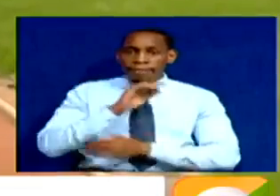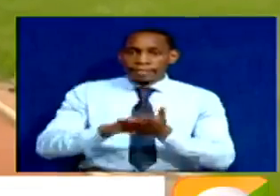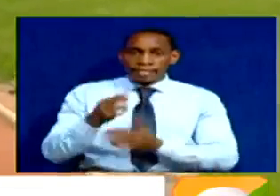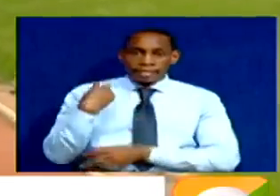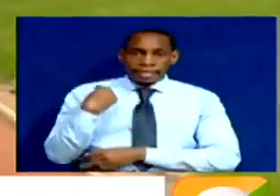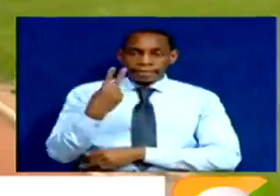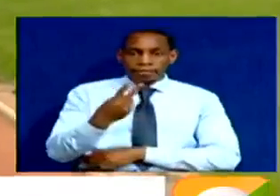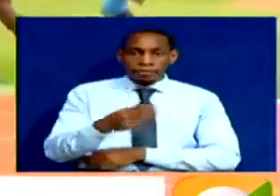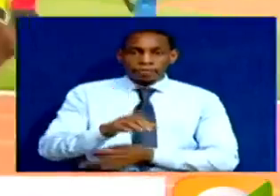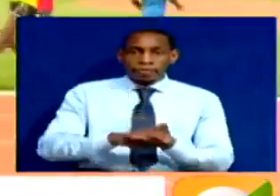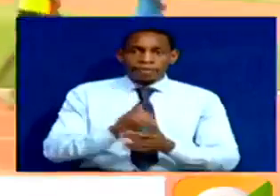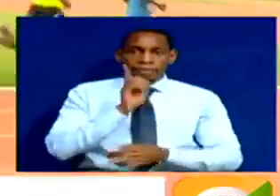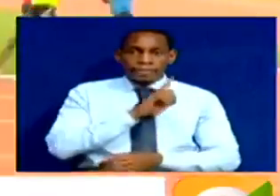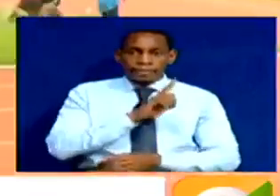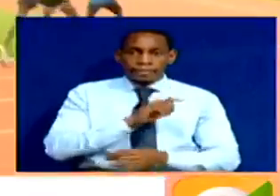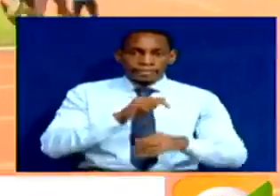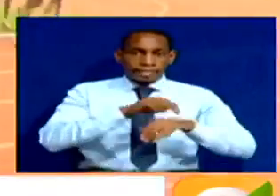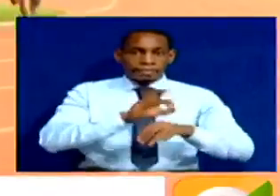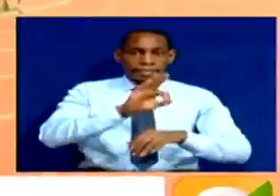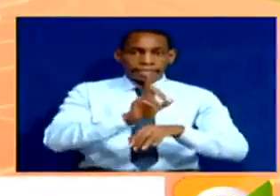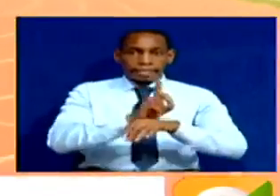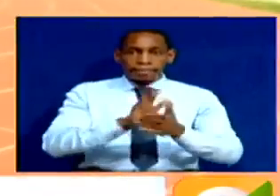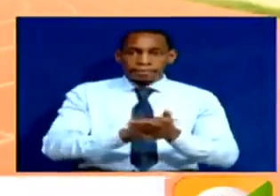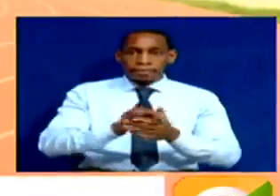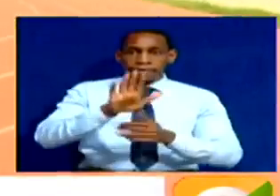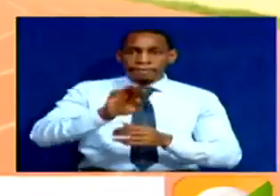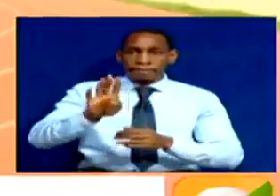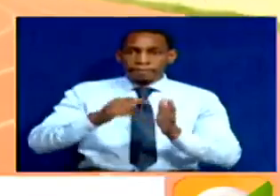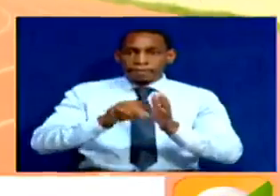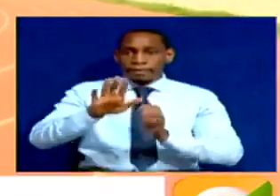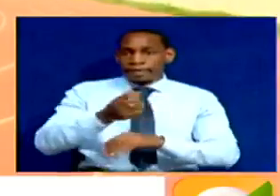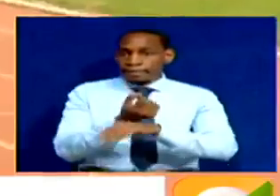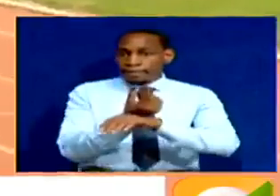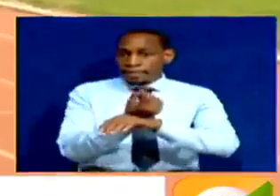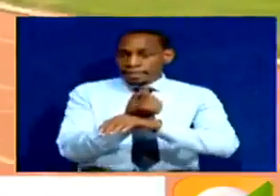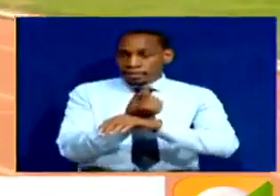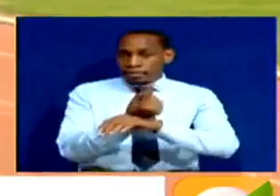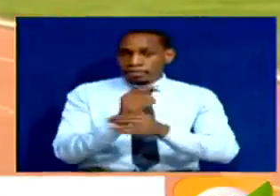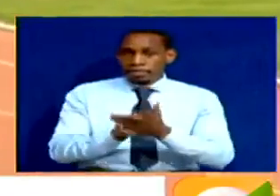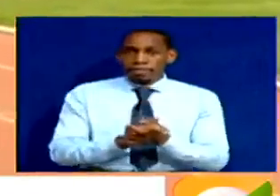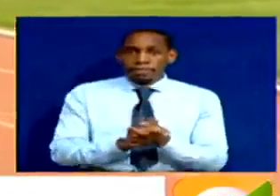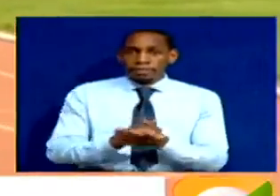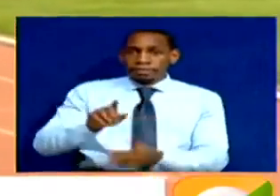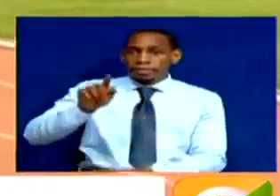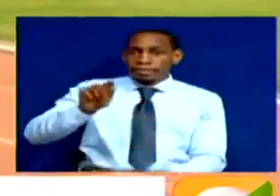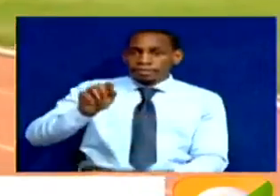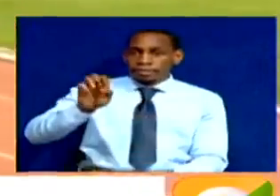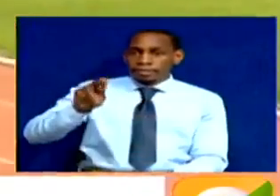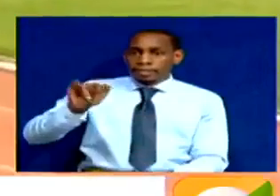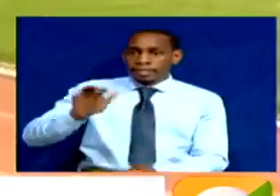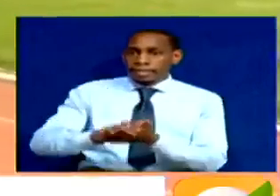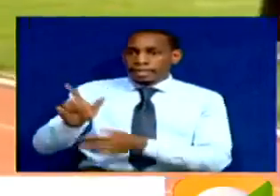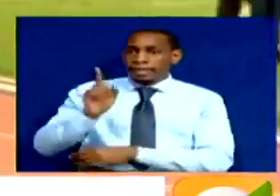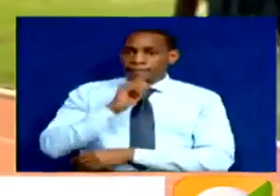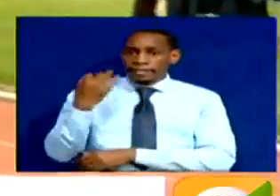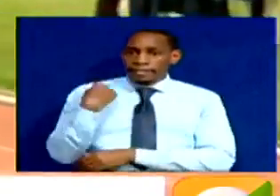training partner, Victor Mutai, who finished second with 3 minutes, 54.5 seconds, as Tenai Kipruto of Langata